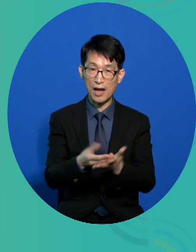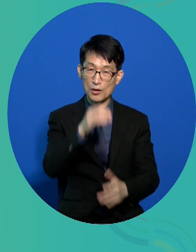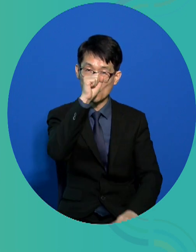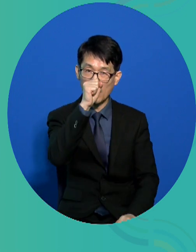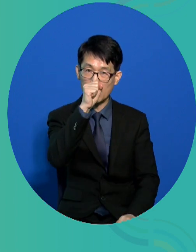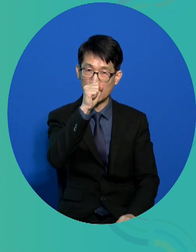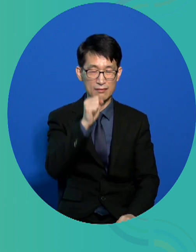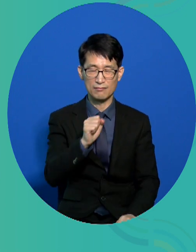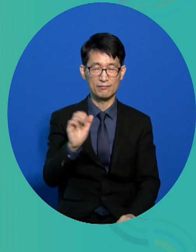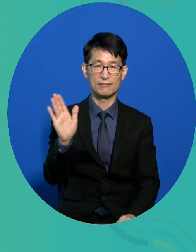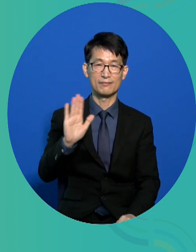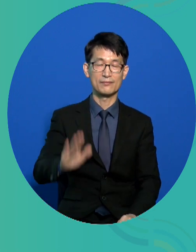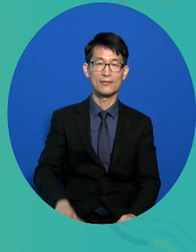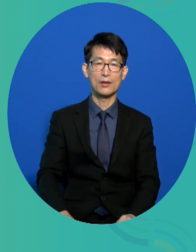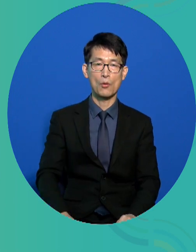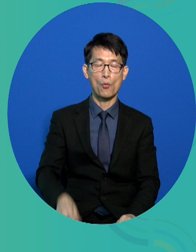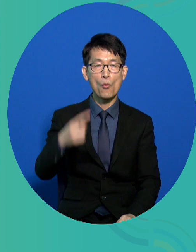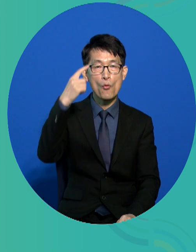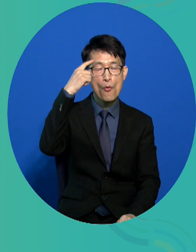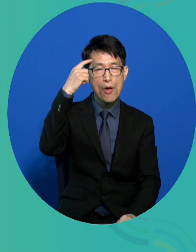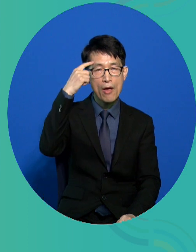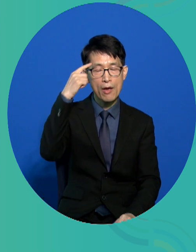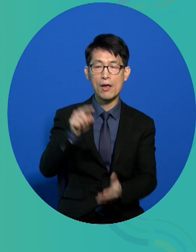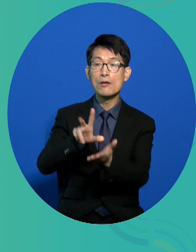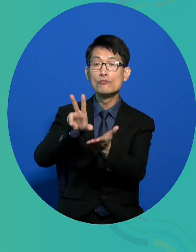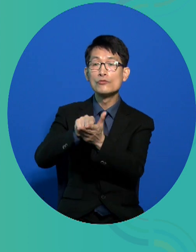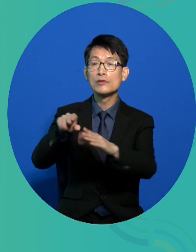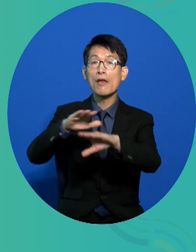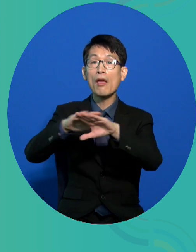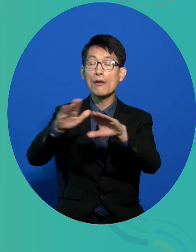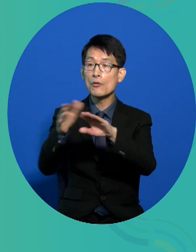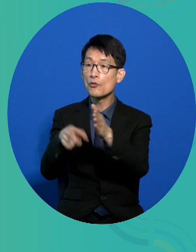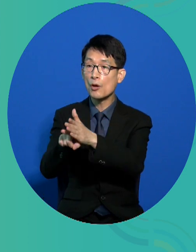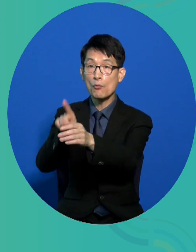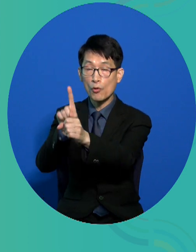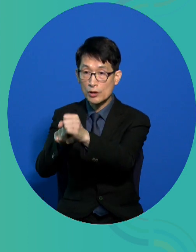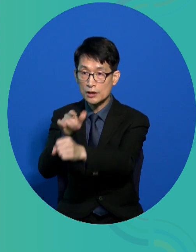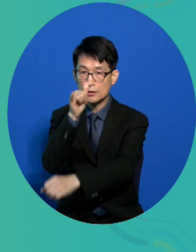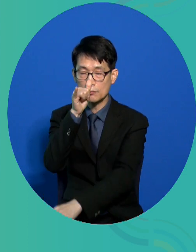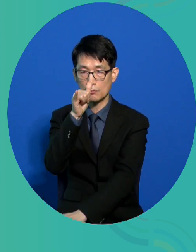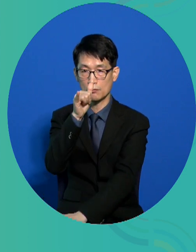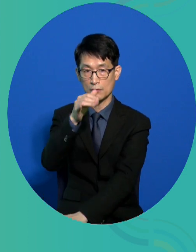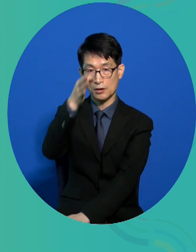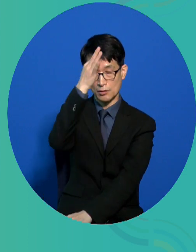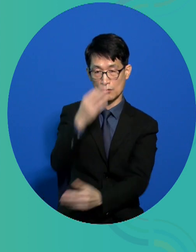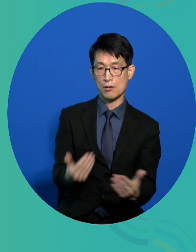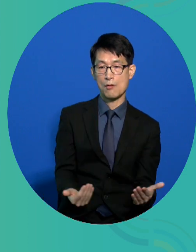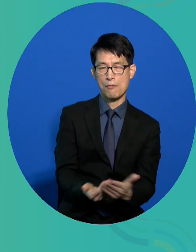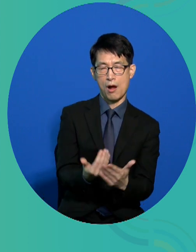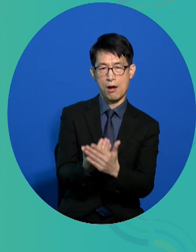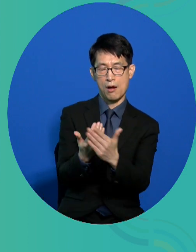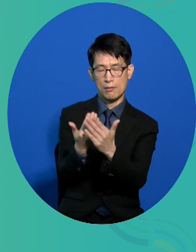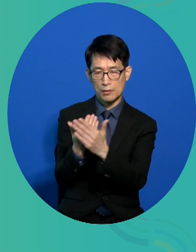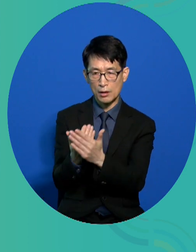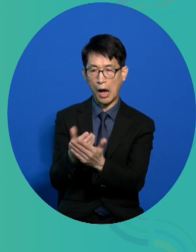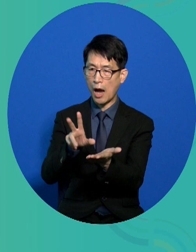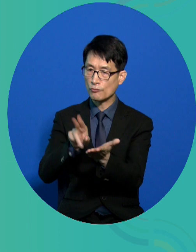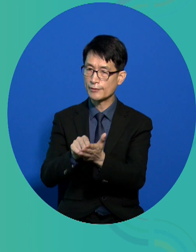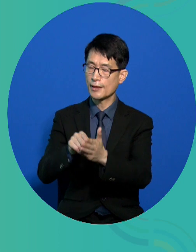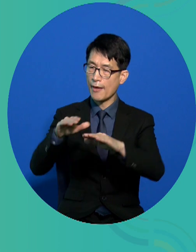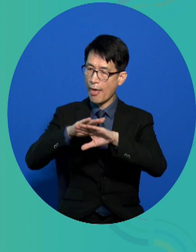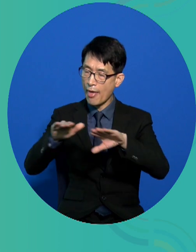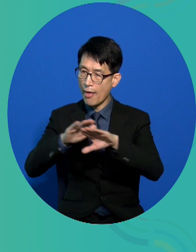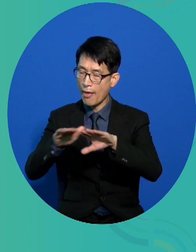wheelchair in Japan a few years ago. So technology development has allowed